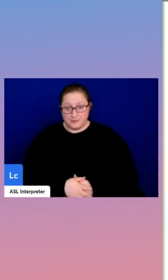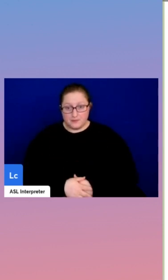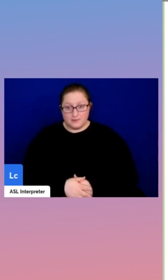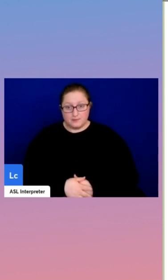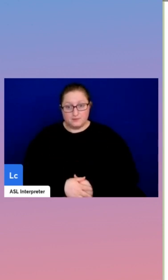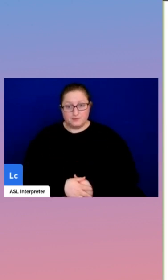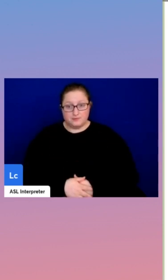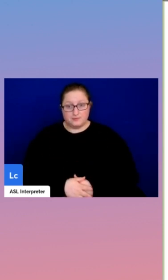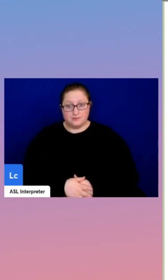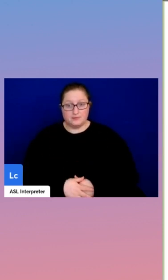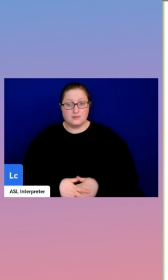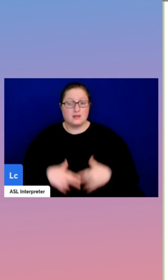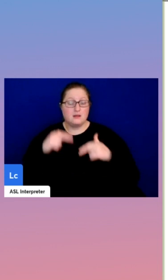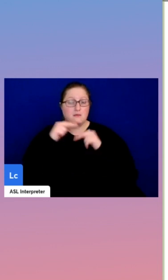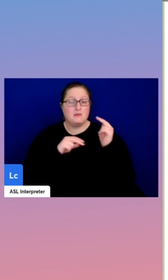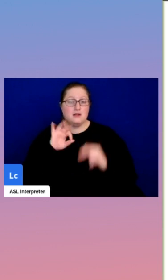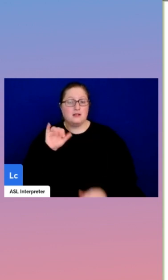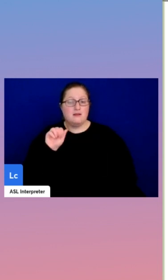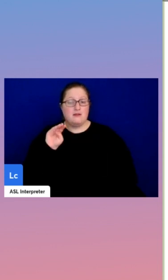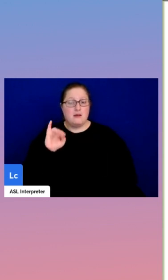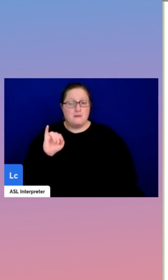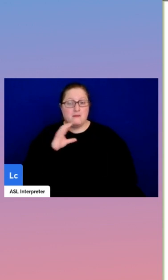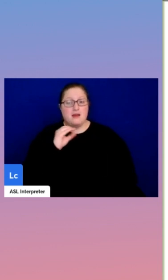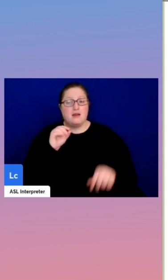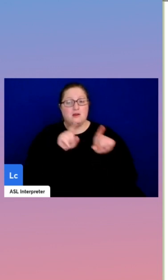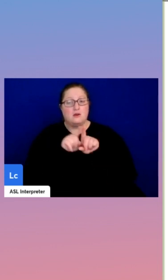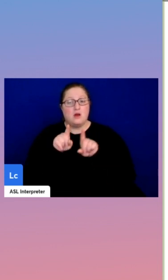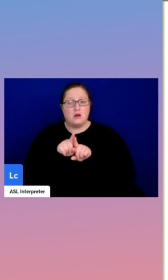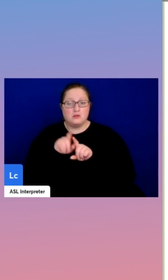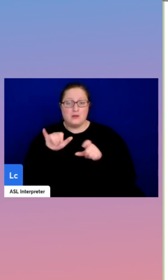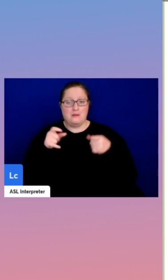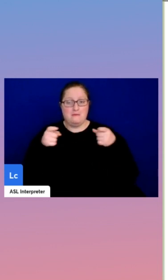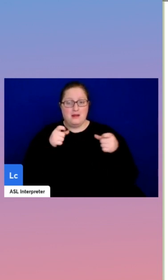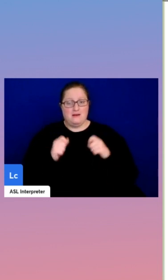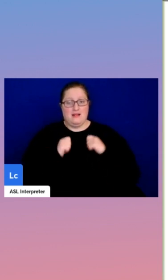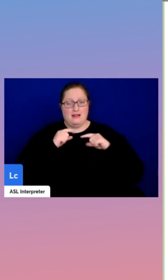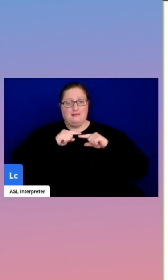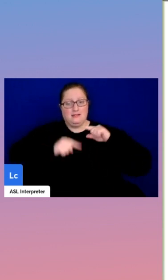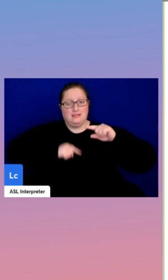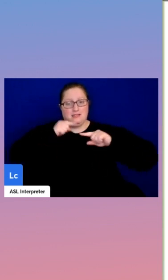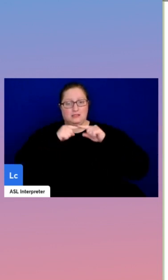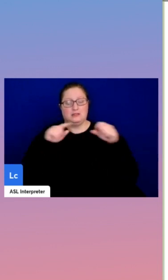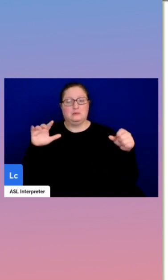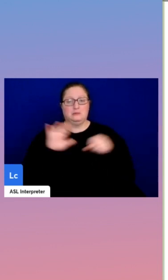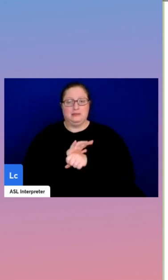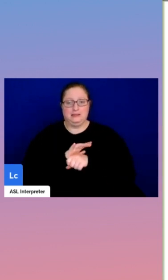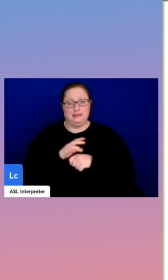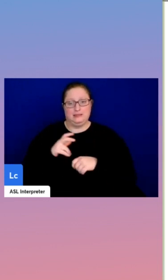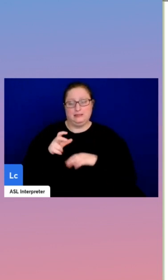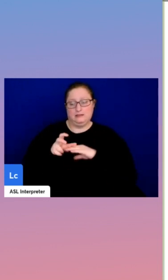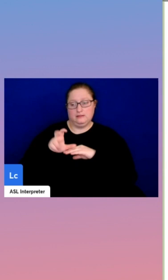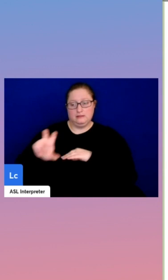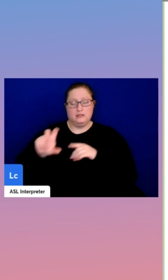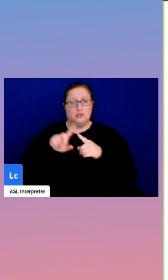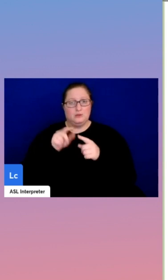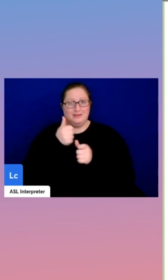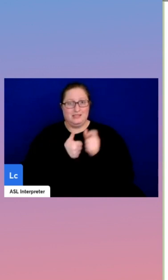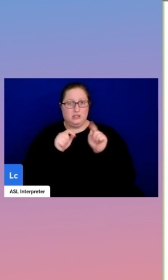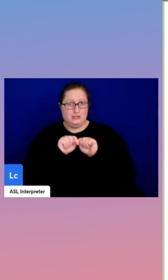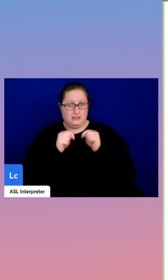The build of the AMIs and even the management of the lifecycle of these AMIs is completely dedicated to the teams,